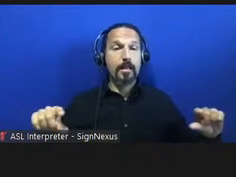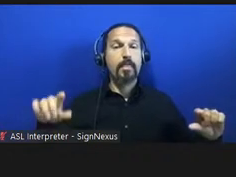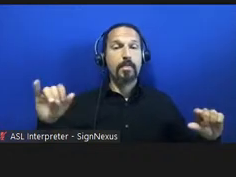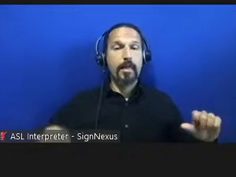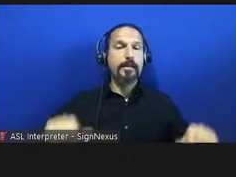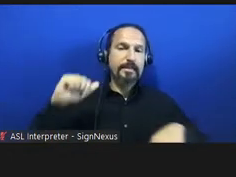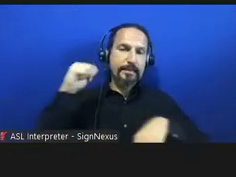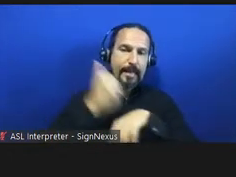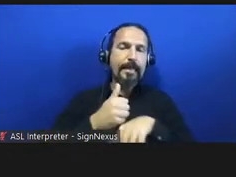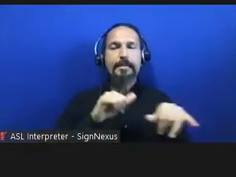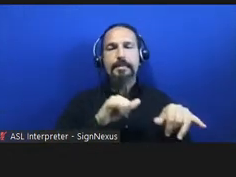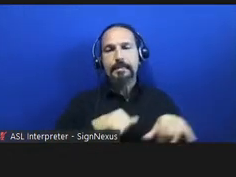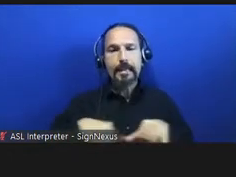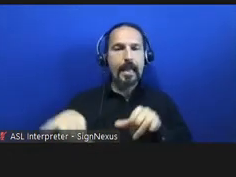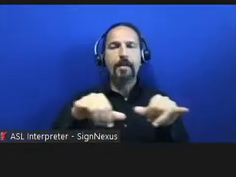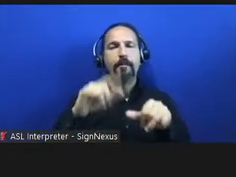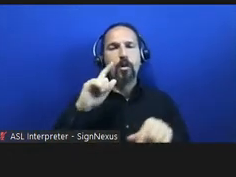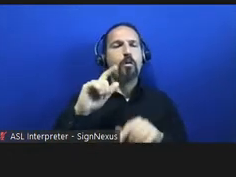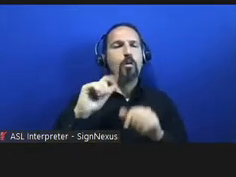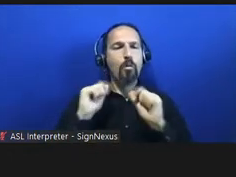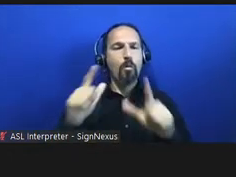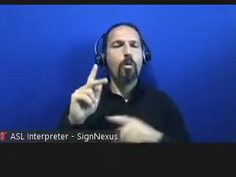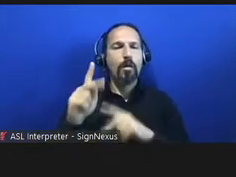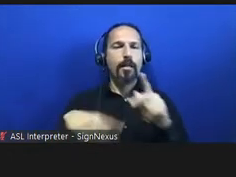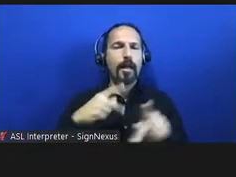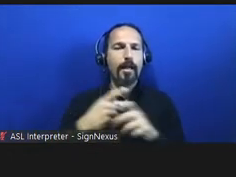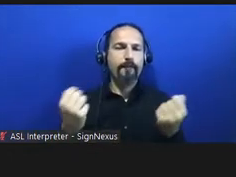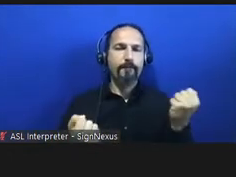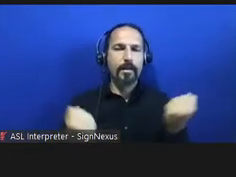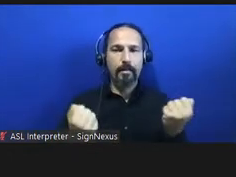rate is set the same for every type of vehicle